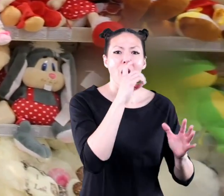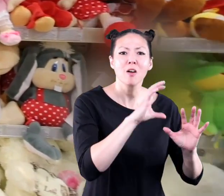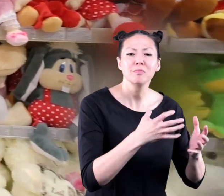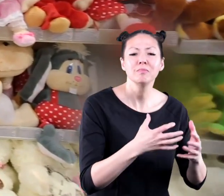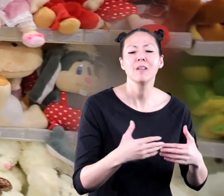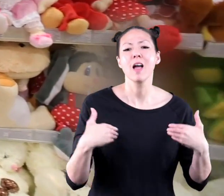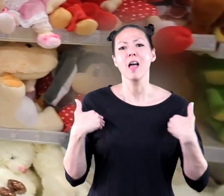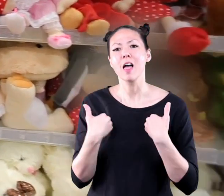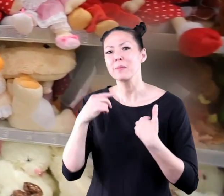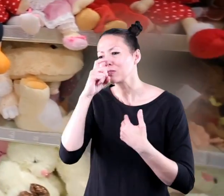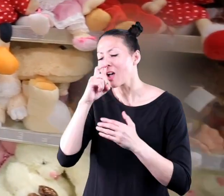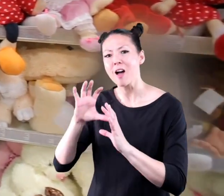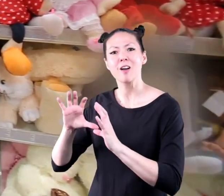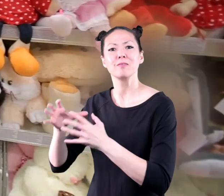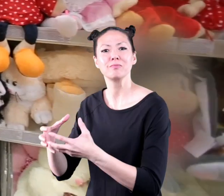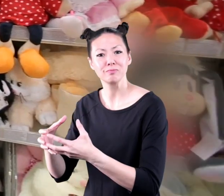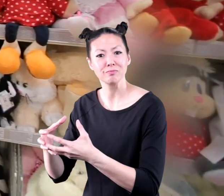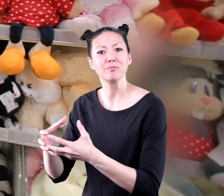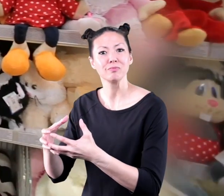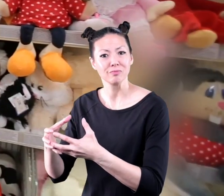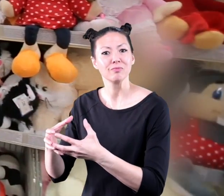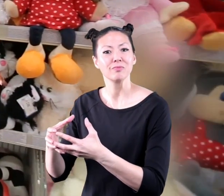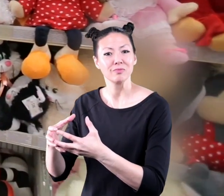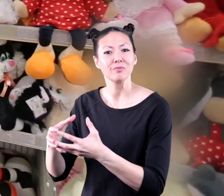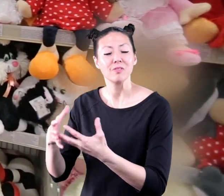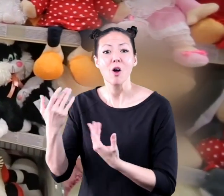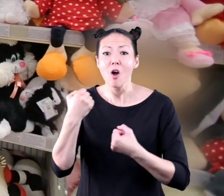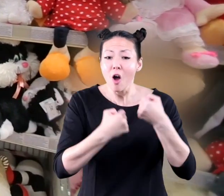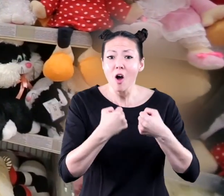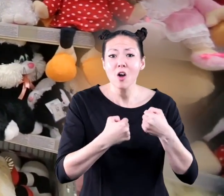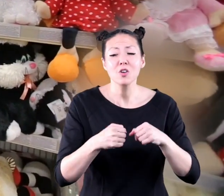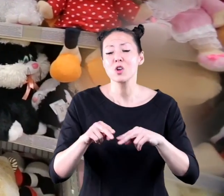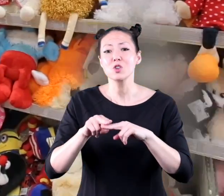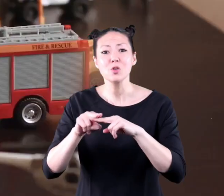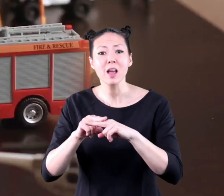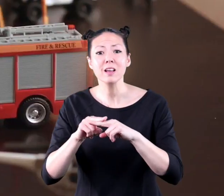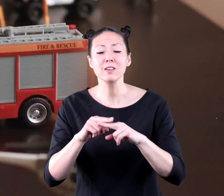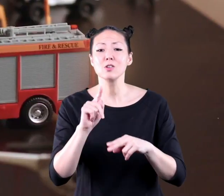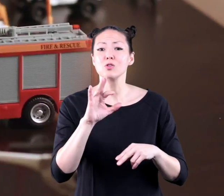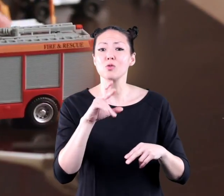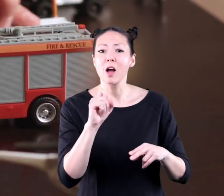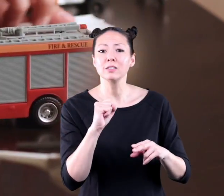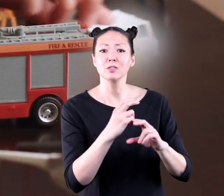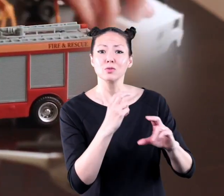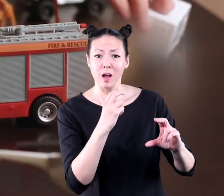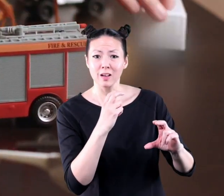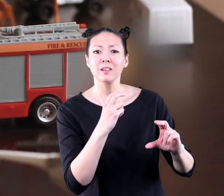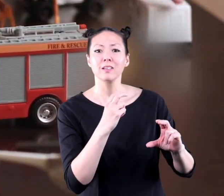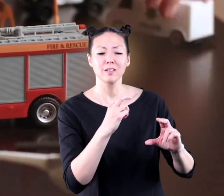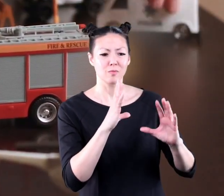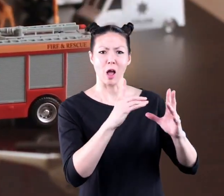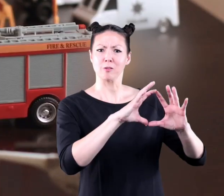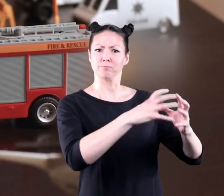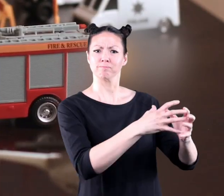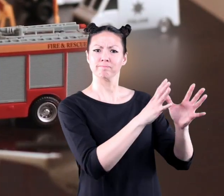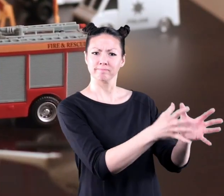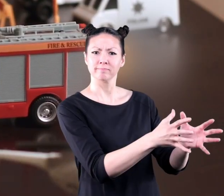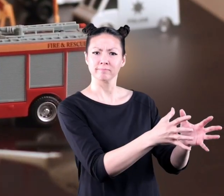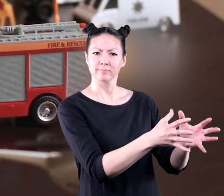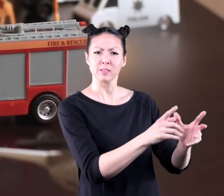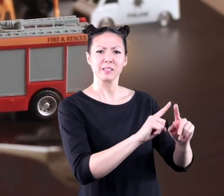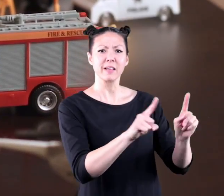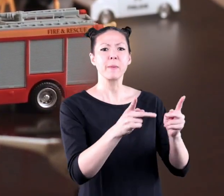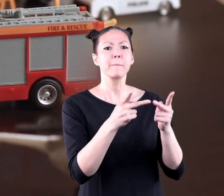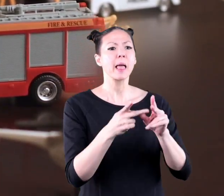put all the dolls and stuffed animals together in one container while all the cars trains and trucks